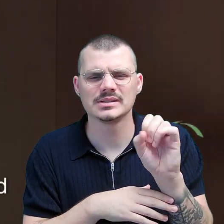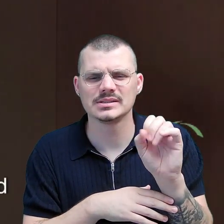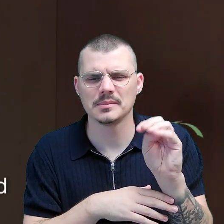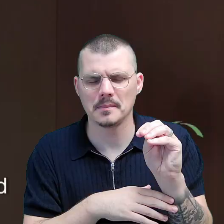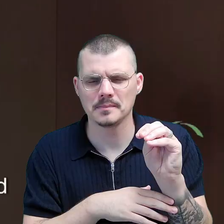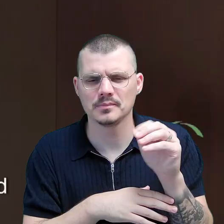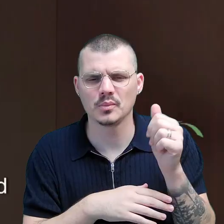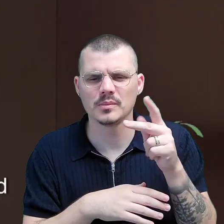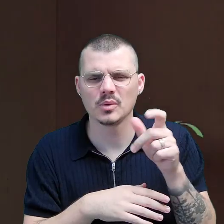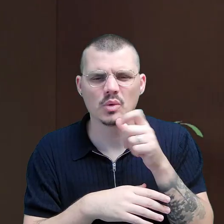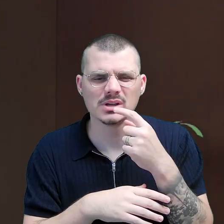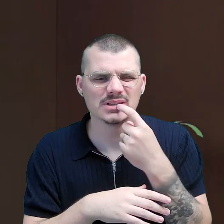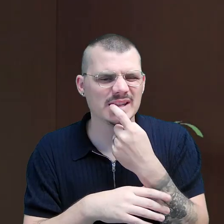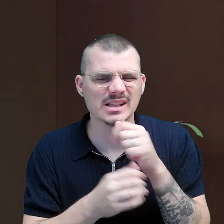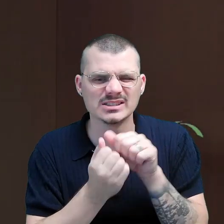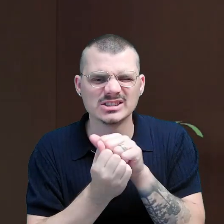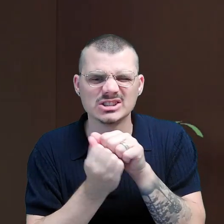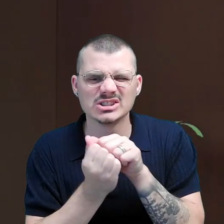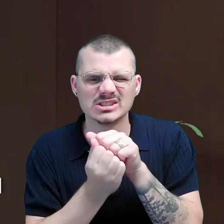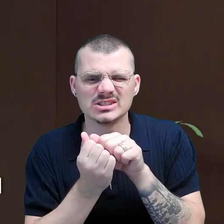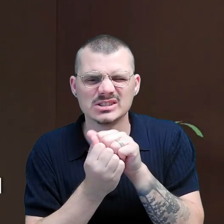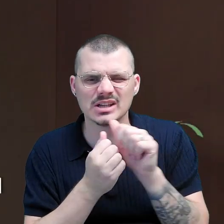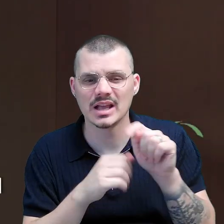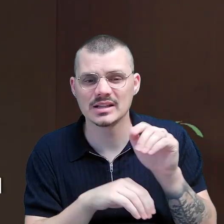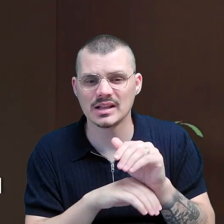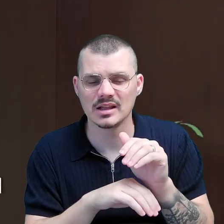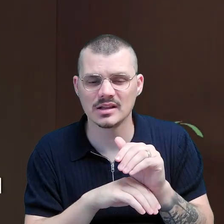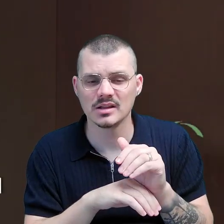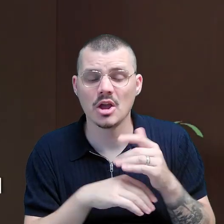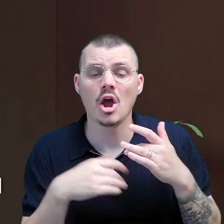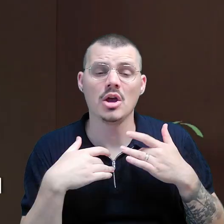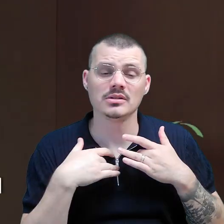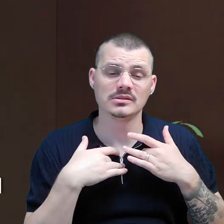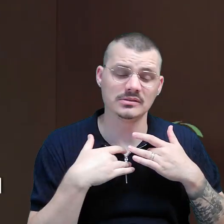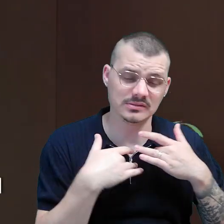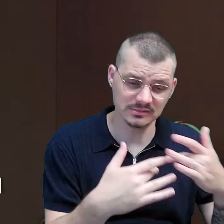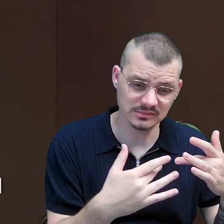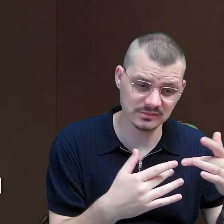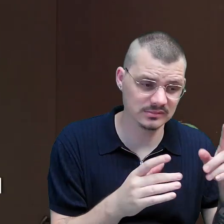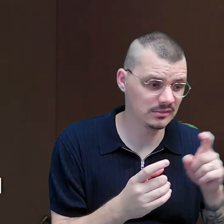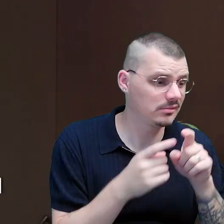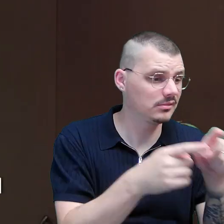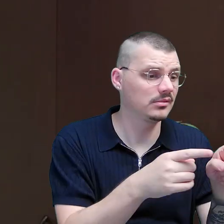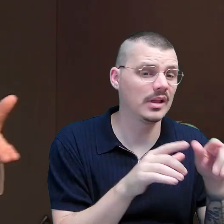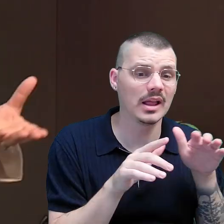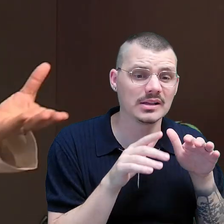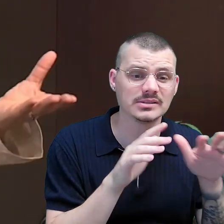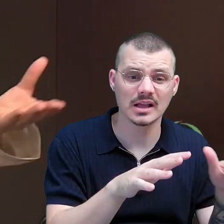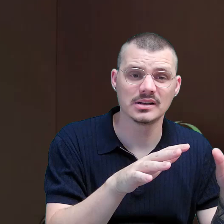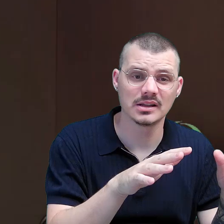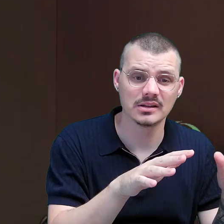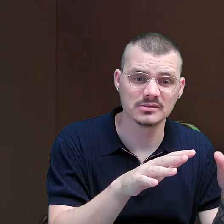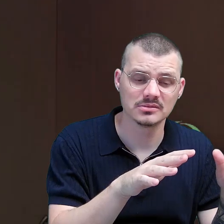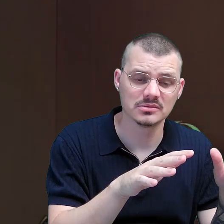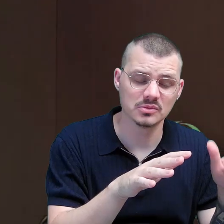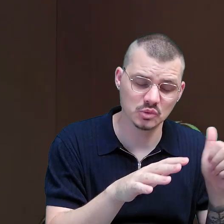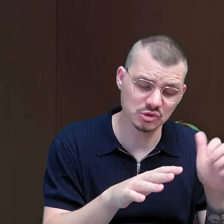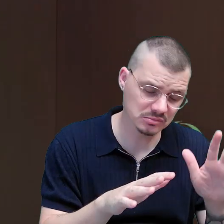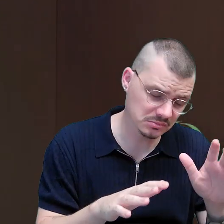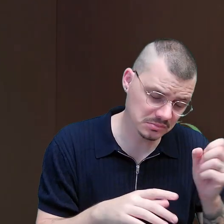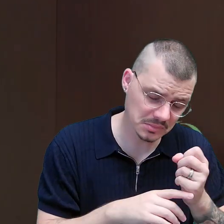which is the people that grind their teeth at night. Again, often attributed to anxiety, and reasonably